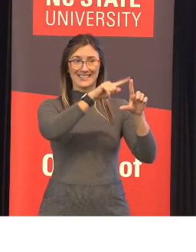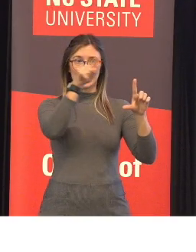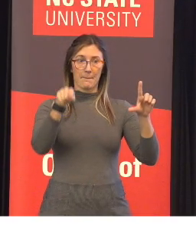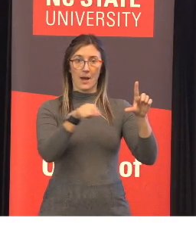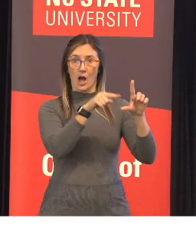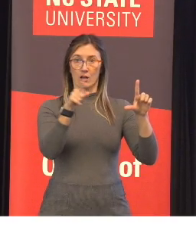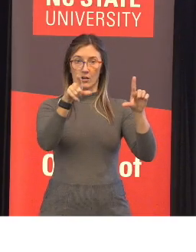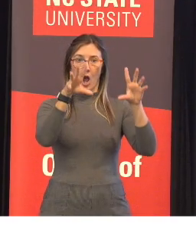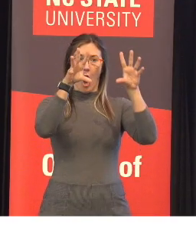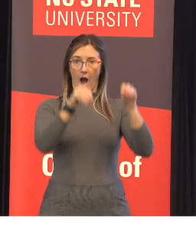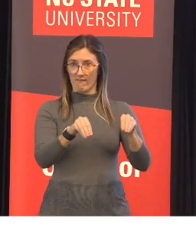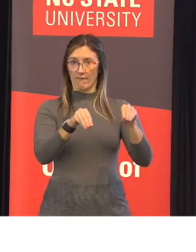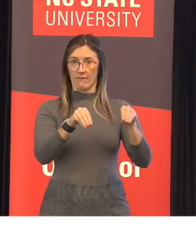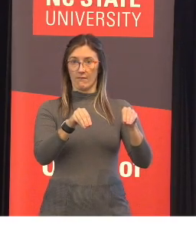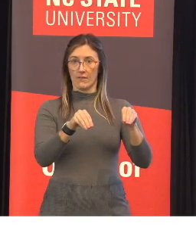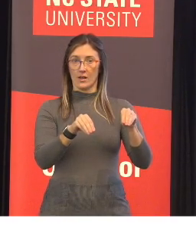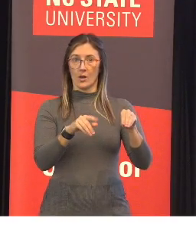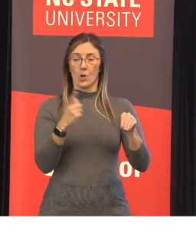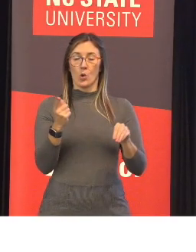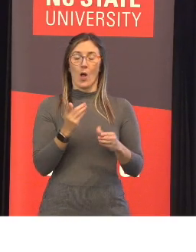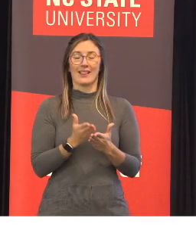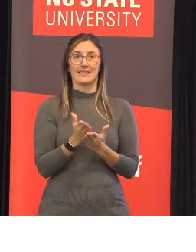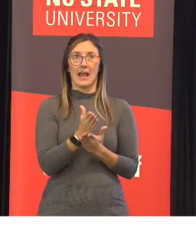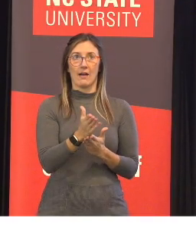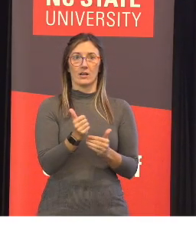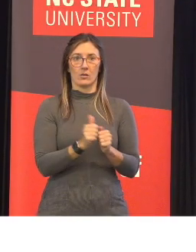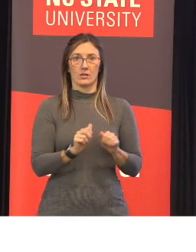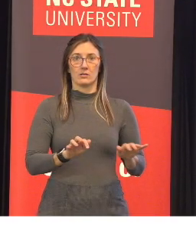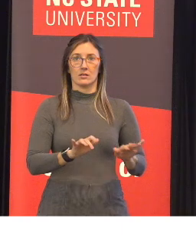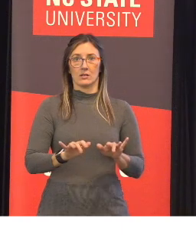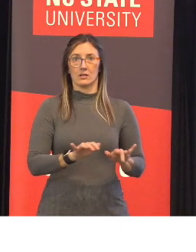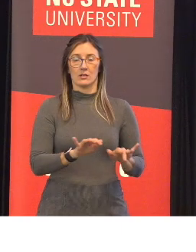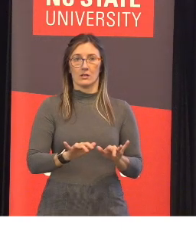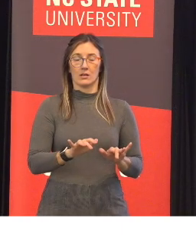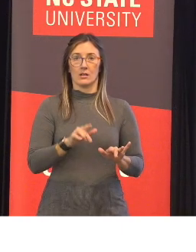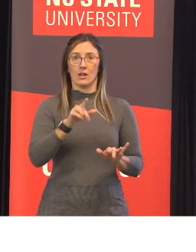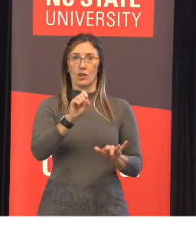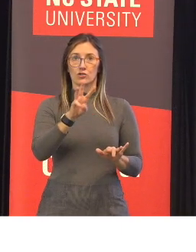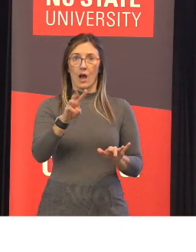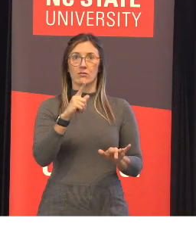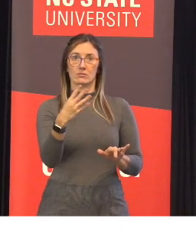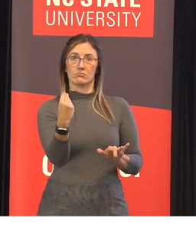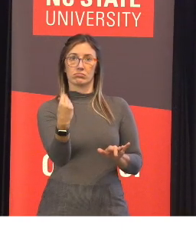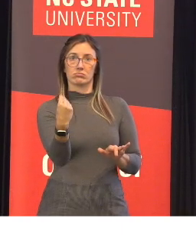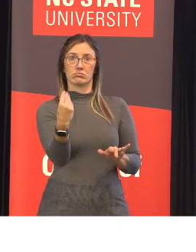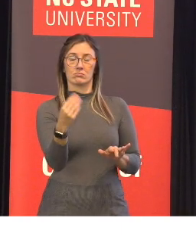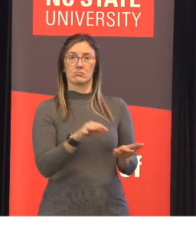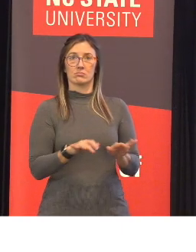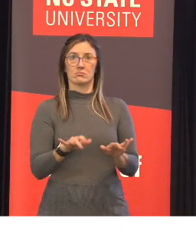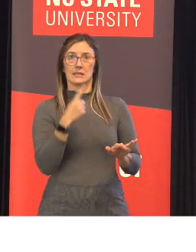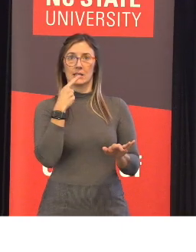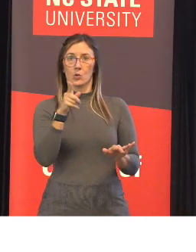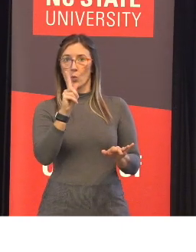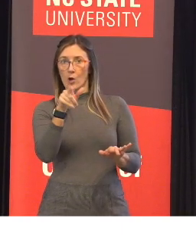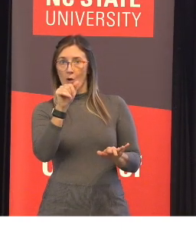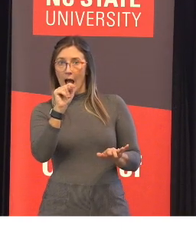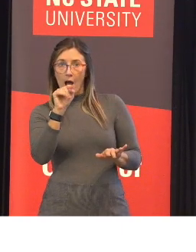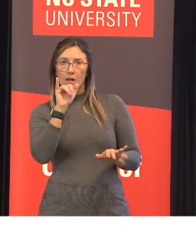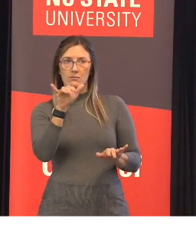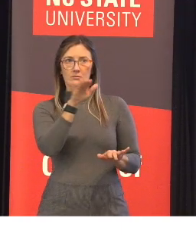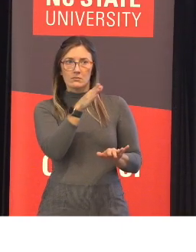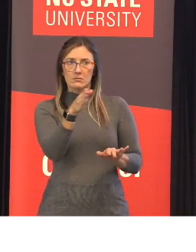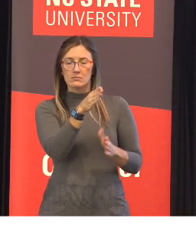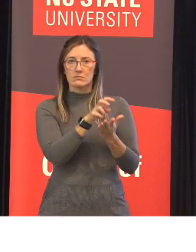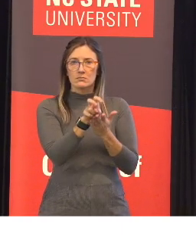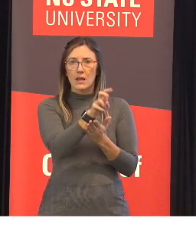navigating with keyboard commands. The software is telling you where you are in your computer or in that document or in your online